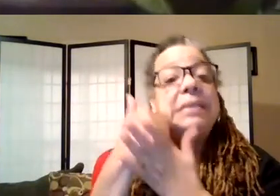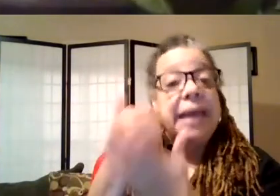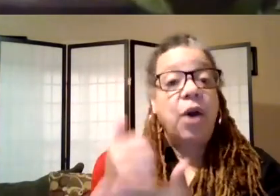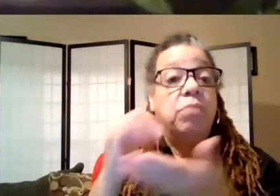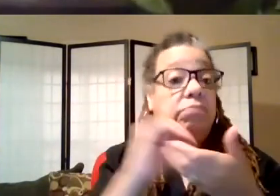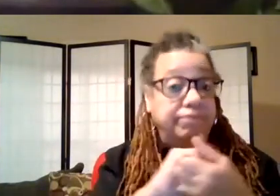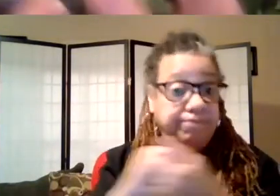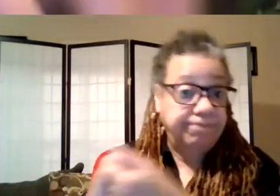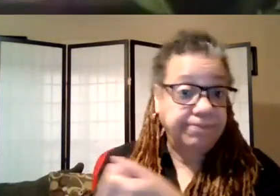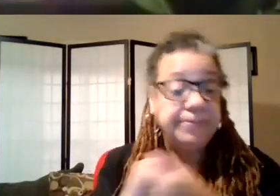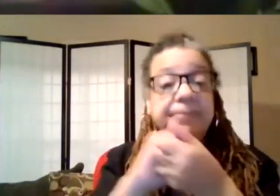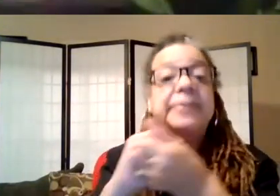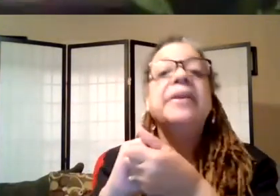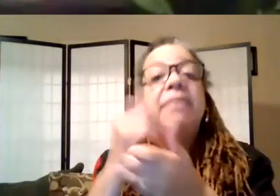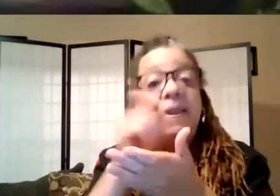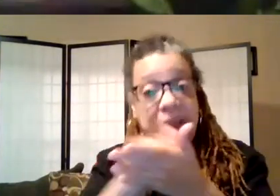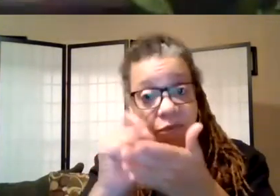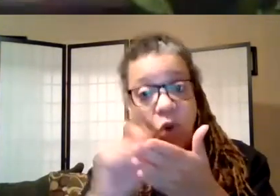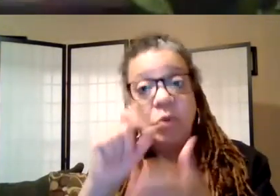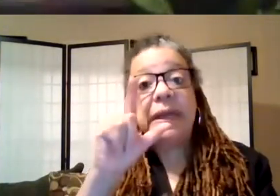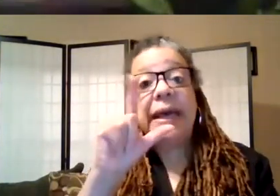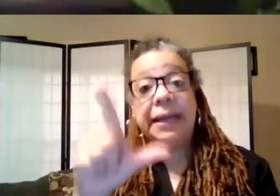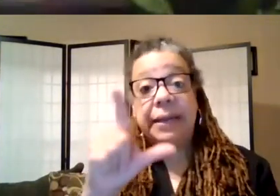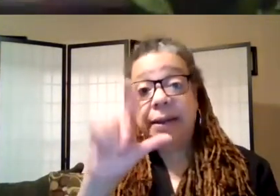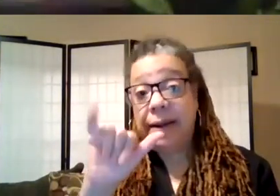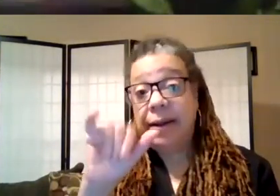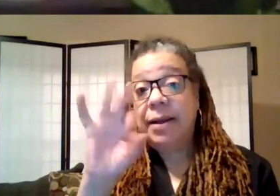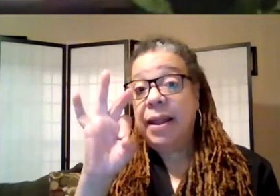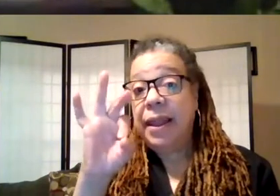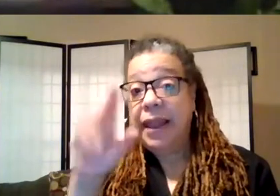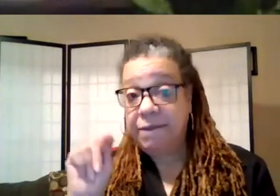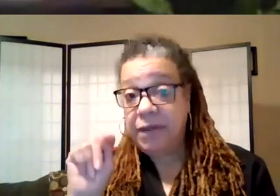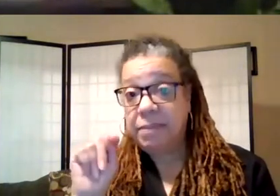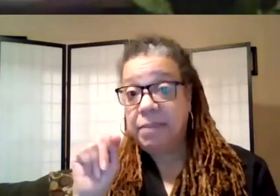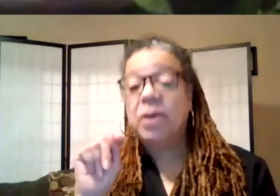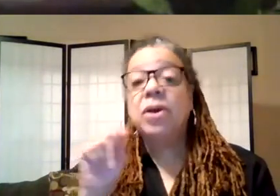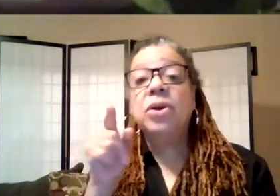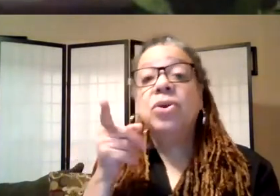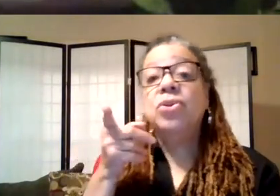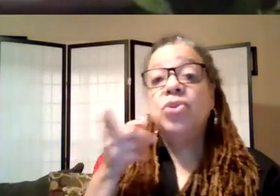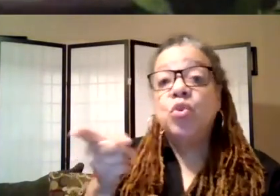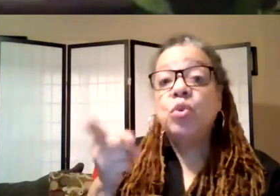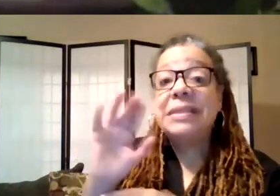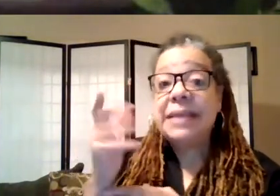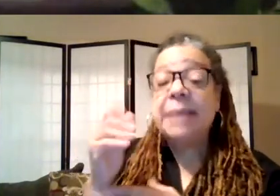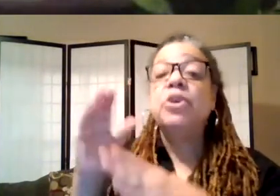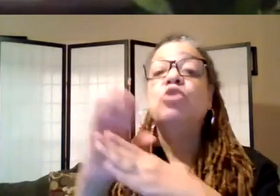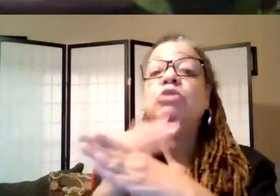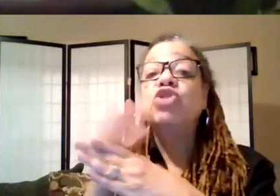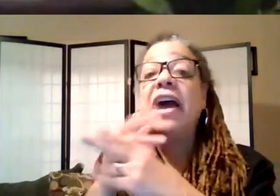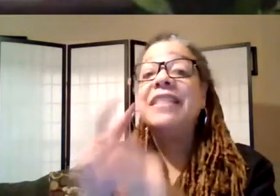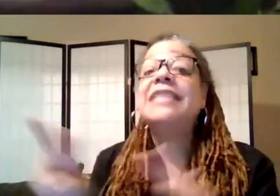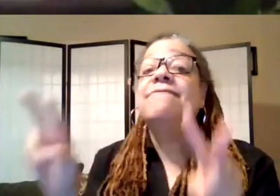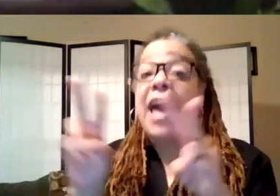this initiative. And then LIFT was addressed of like, LIFT, you seemingly share these values that